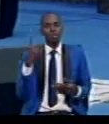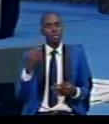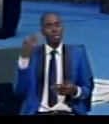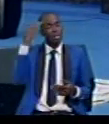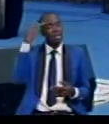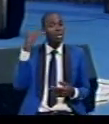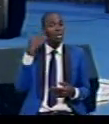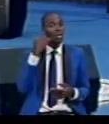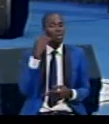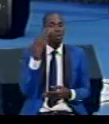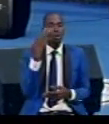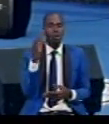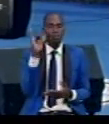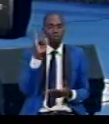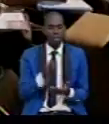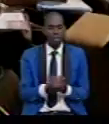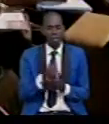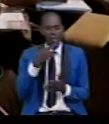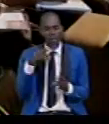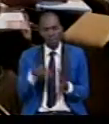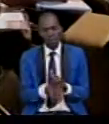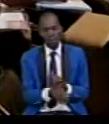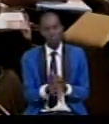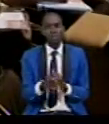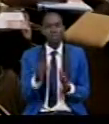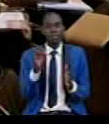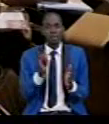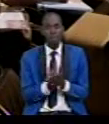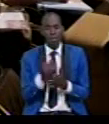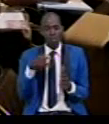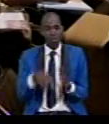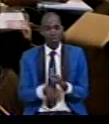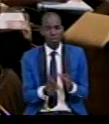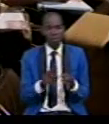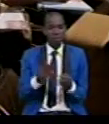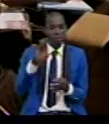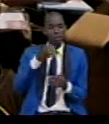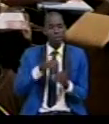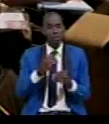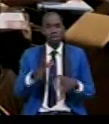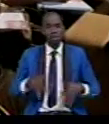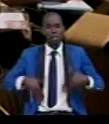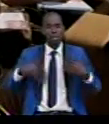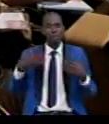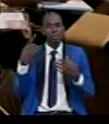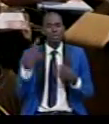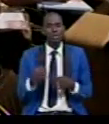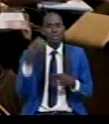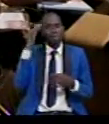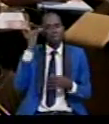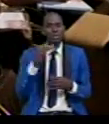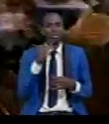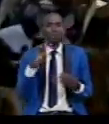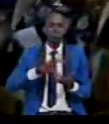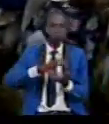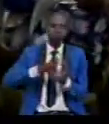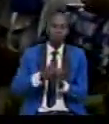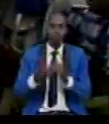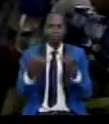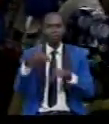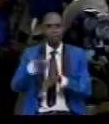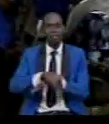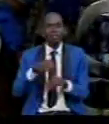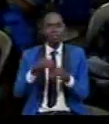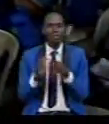of that serpent. That serpentine spirit in your life, the head is crushed tonight.